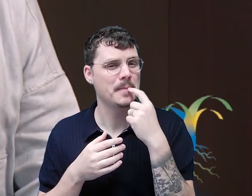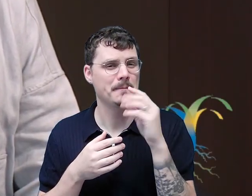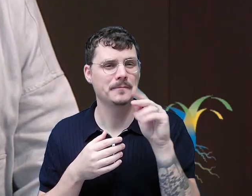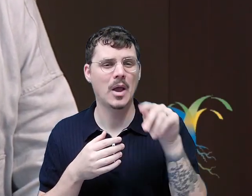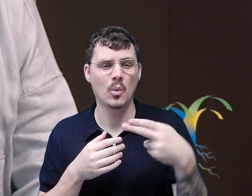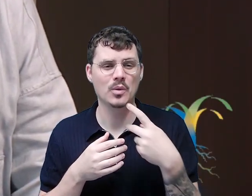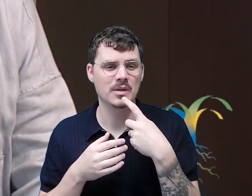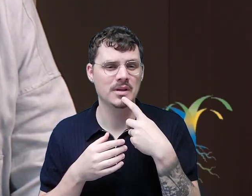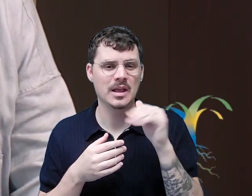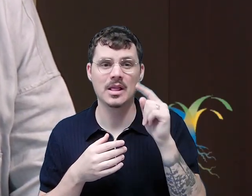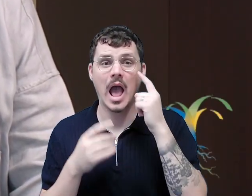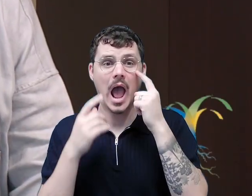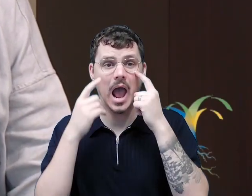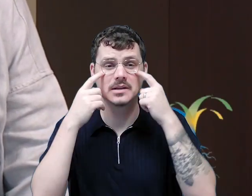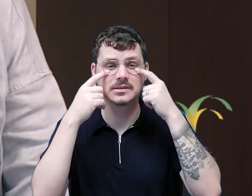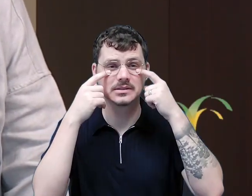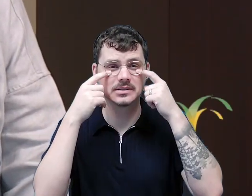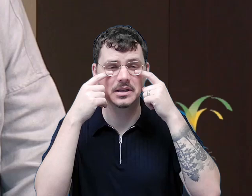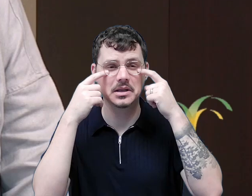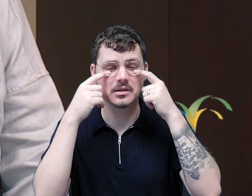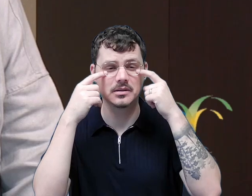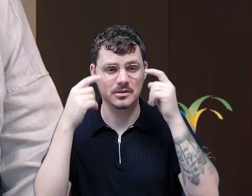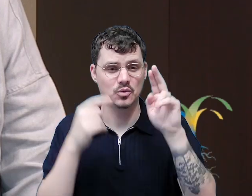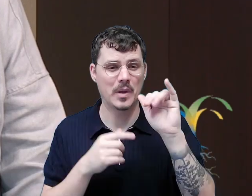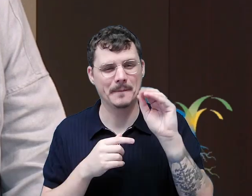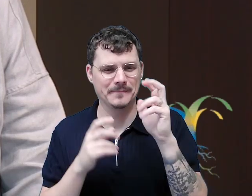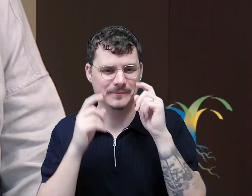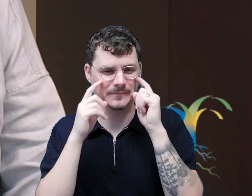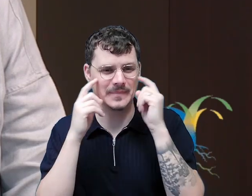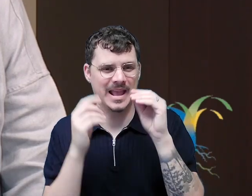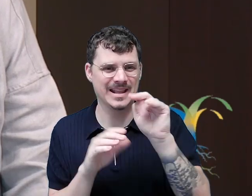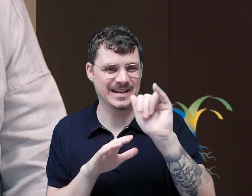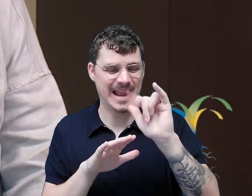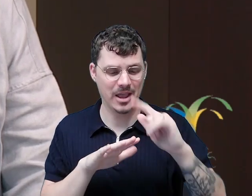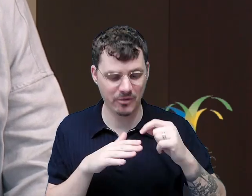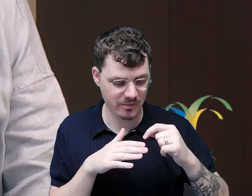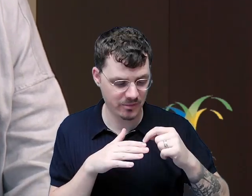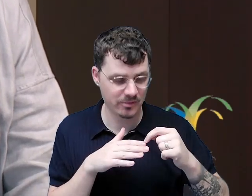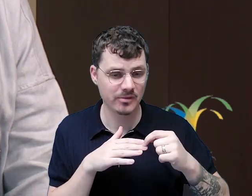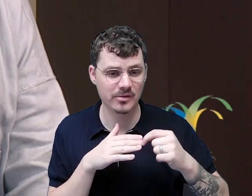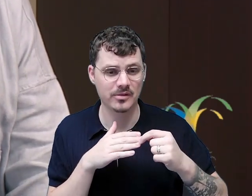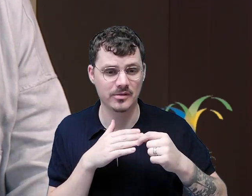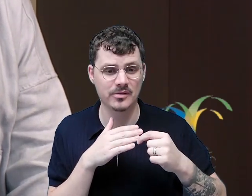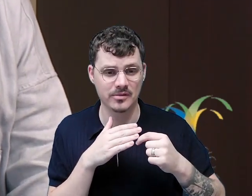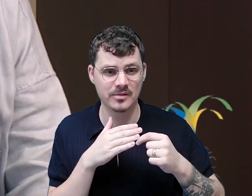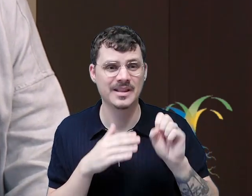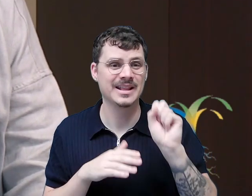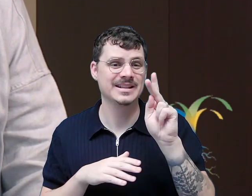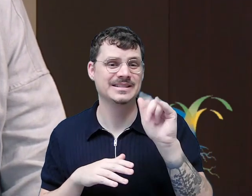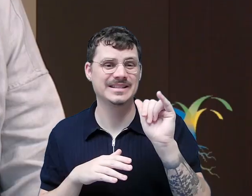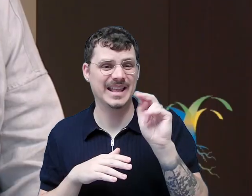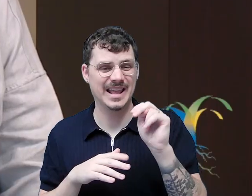just inside the mouth, just at the rims of their eyes, And in their nail